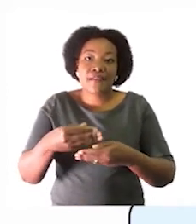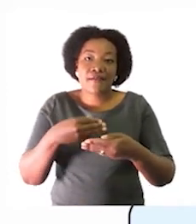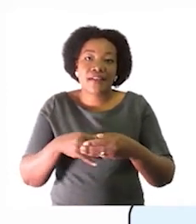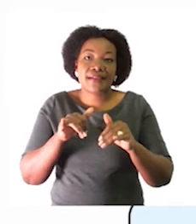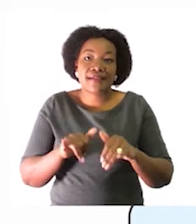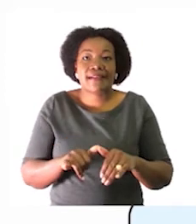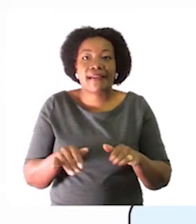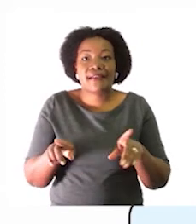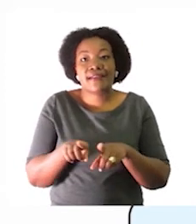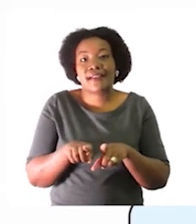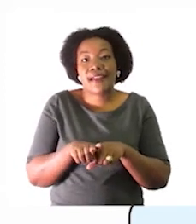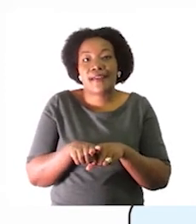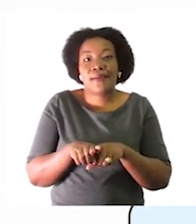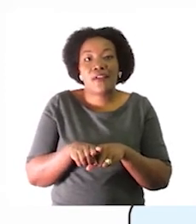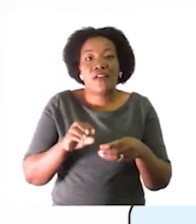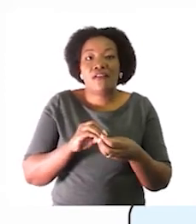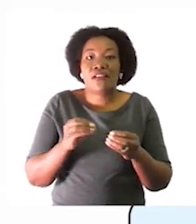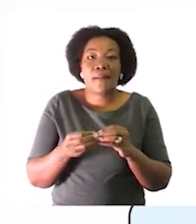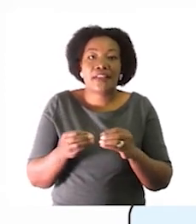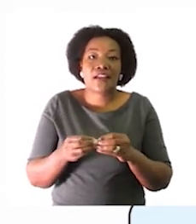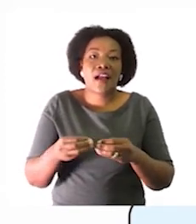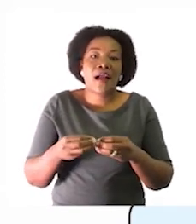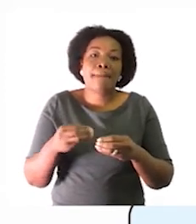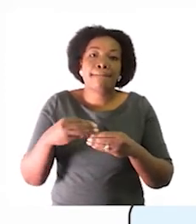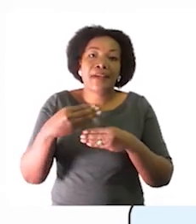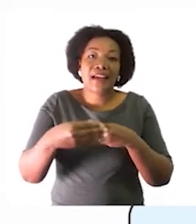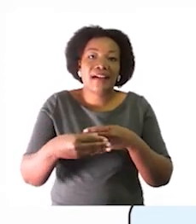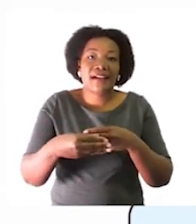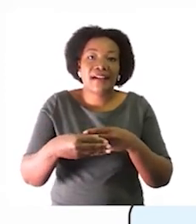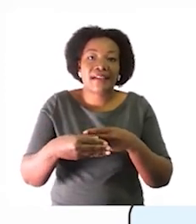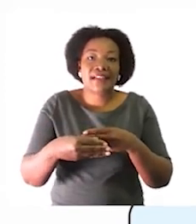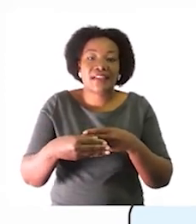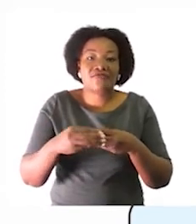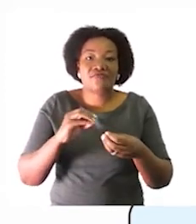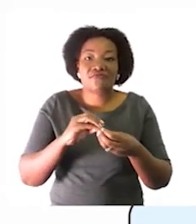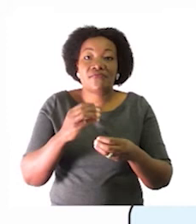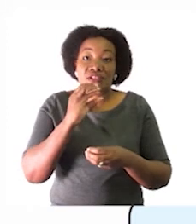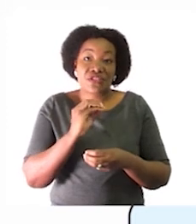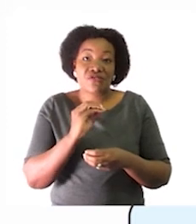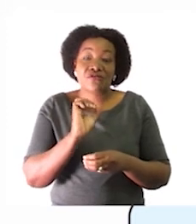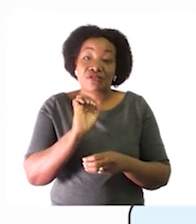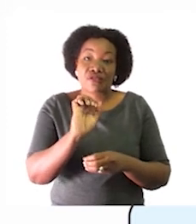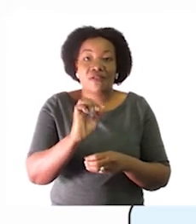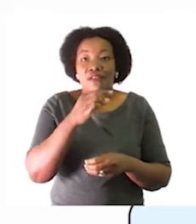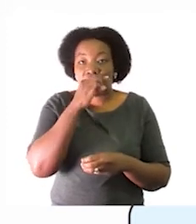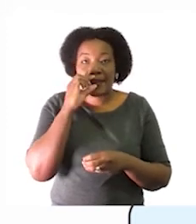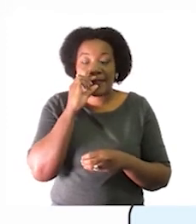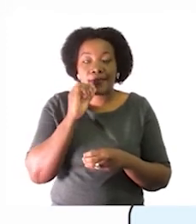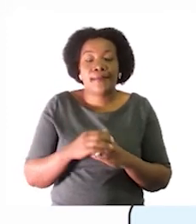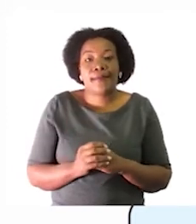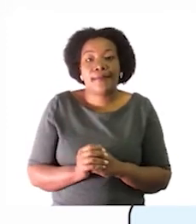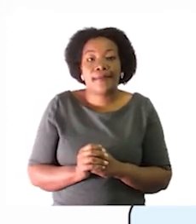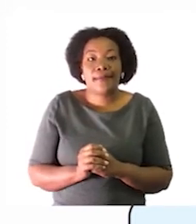stay the same. All digits behind zeros your name. Now I would like for you